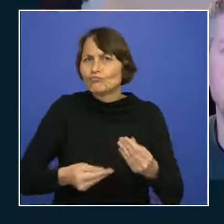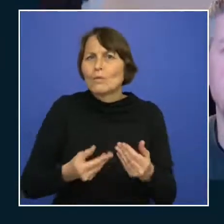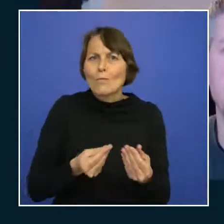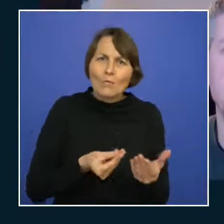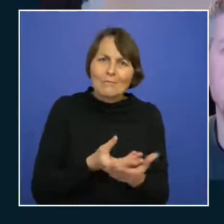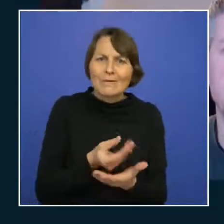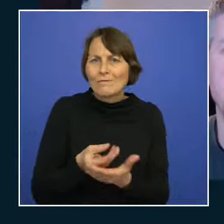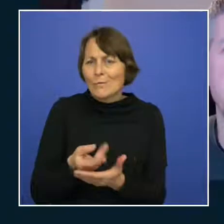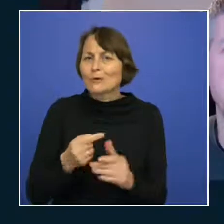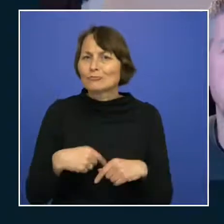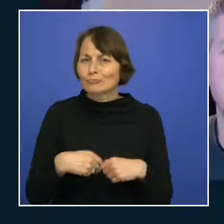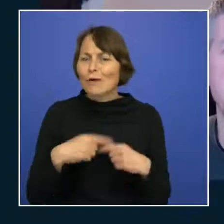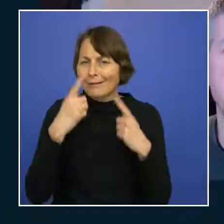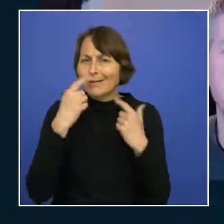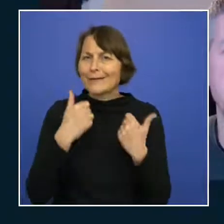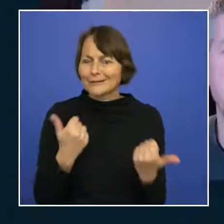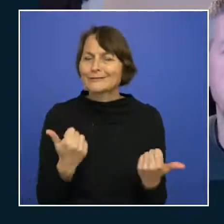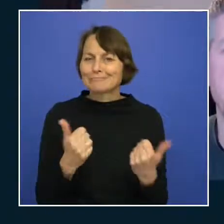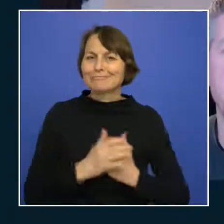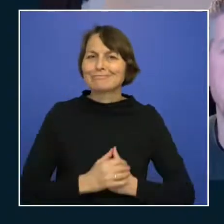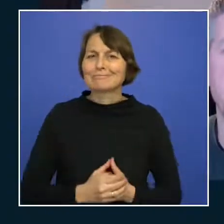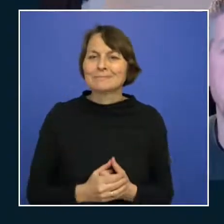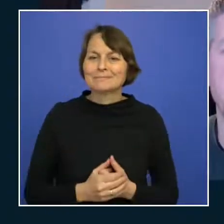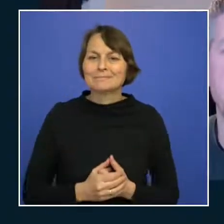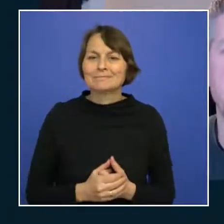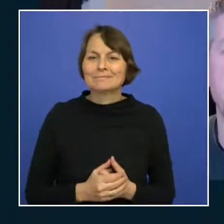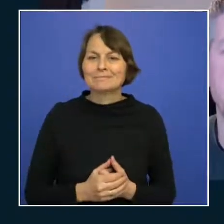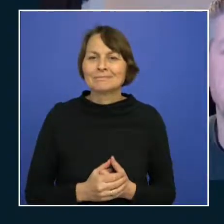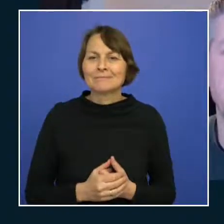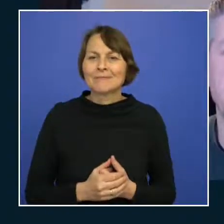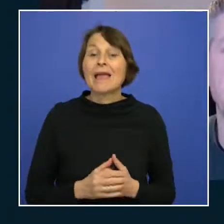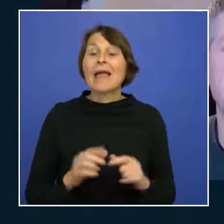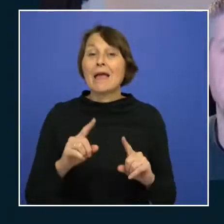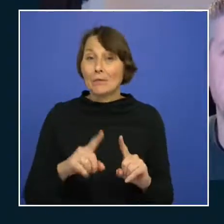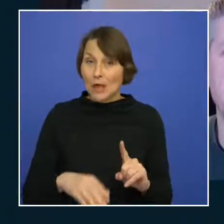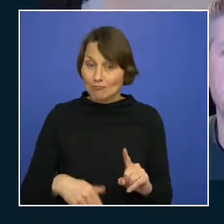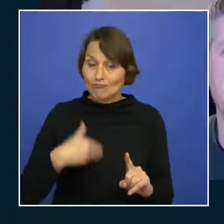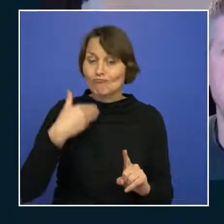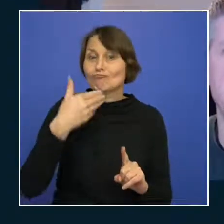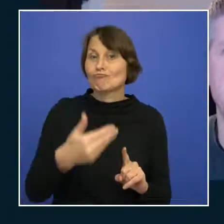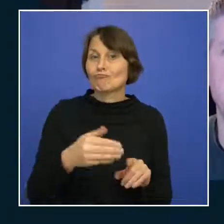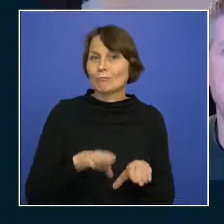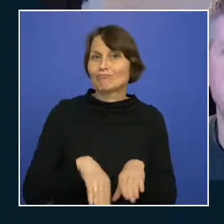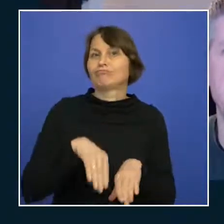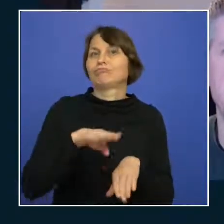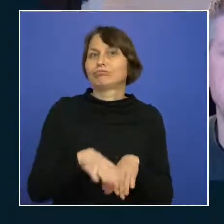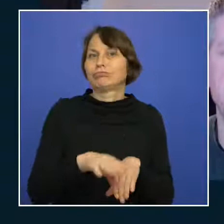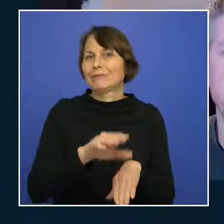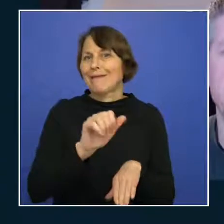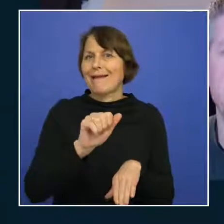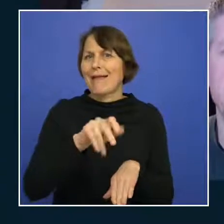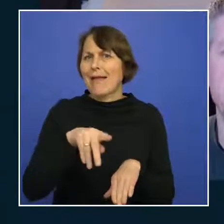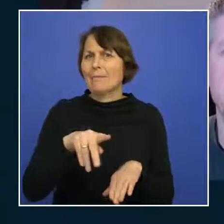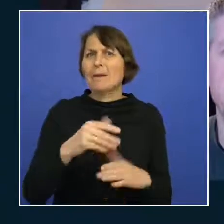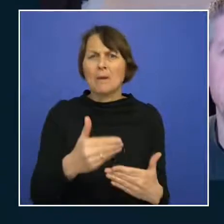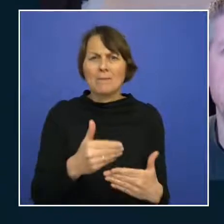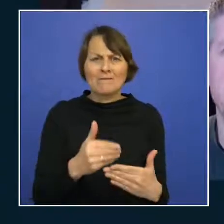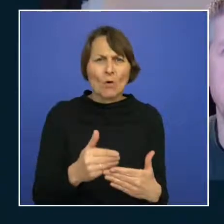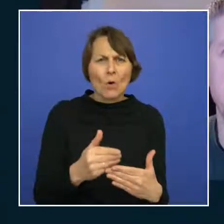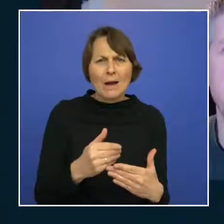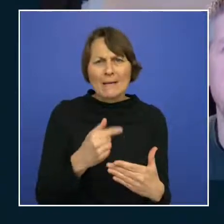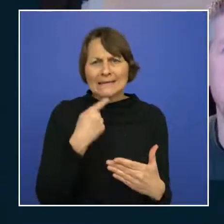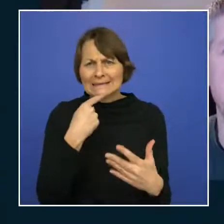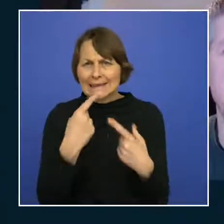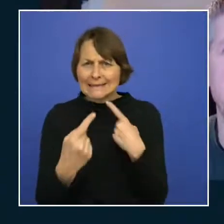And then we might just think of jumping straight into the app. But if we don't give it a careful thought, then we will be missing some things,